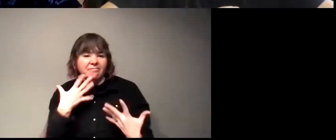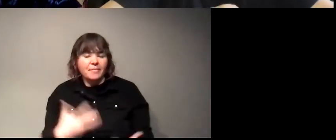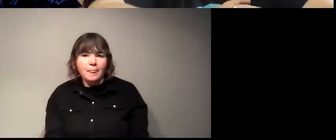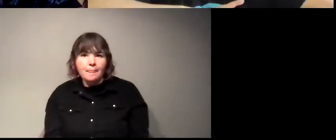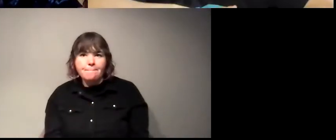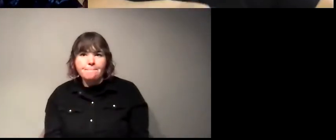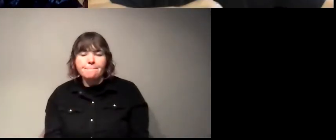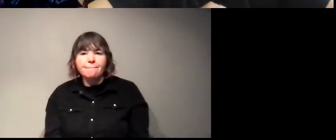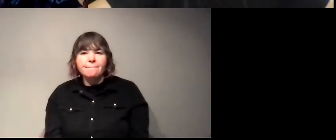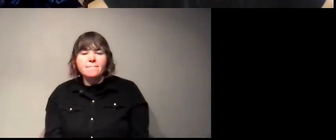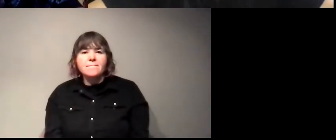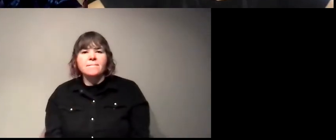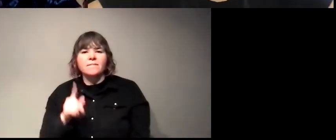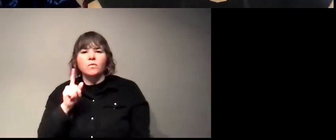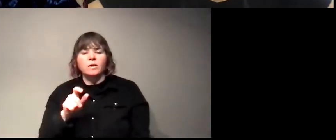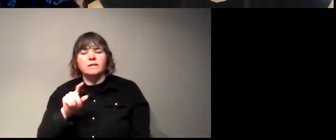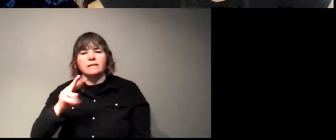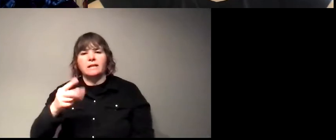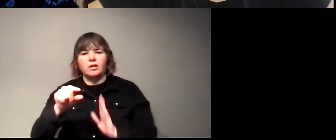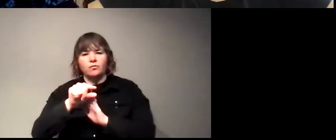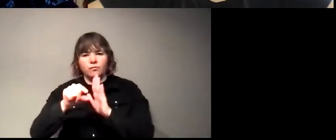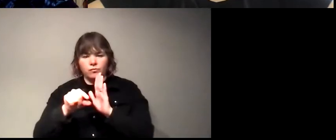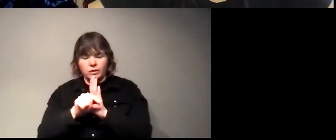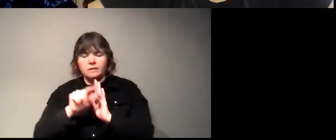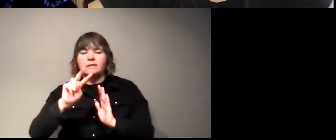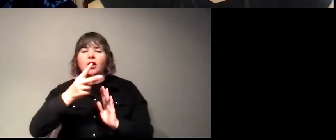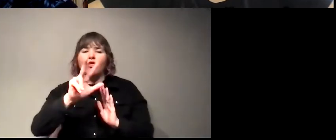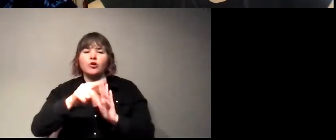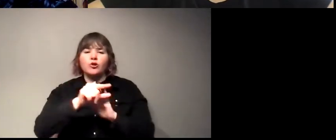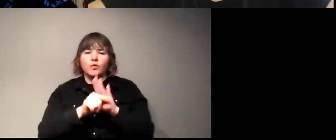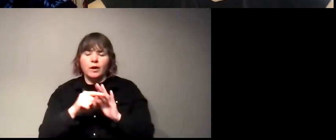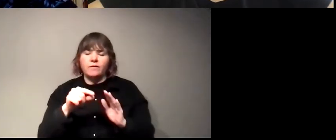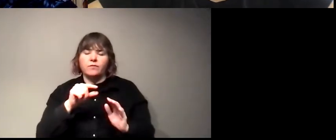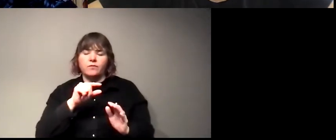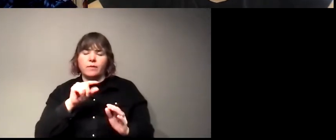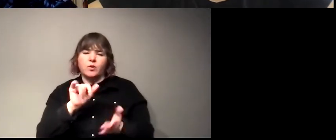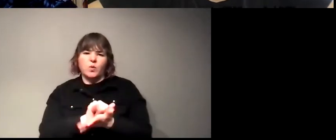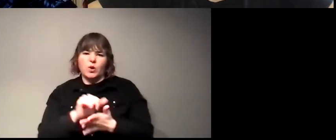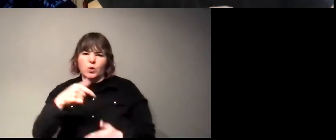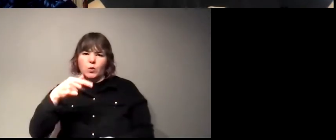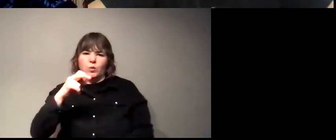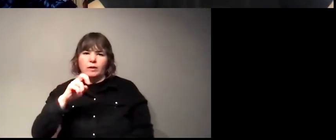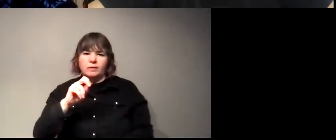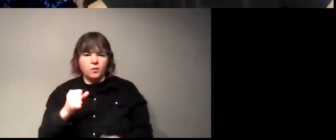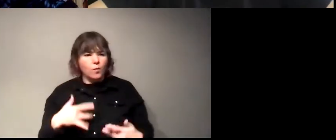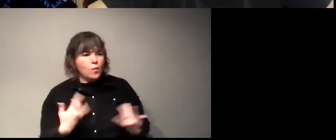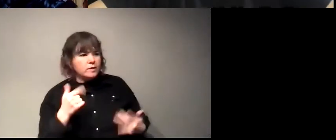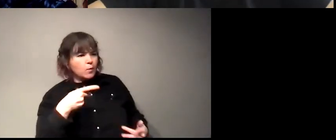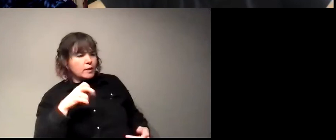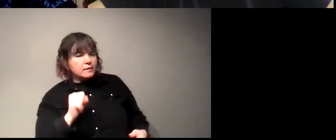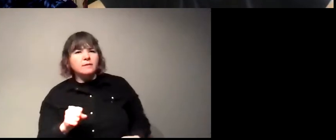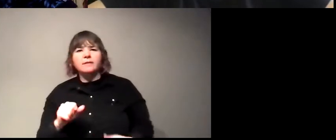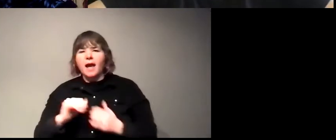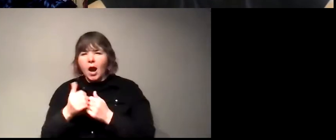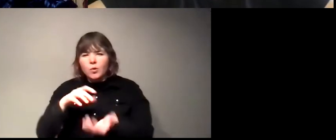All right, so we've got questions from the second and third grade class from Queens in New York. What's up, so Queens? How did you learn to be